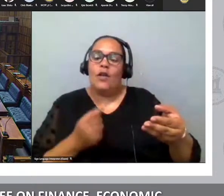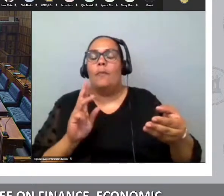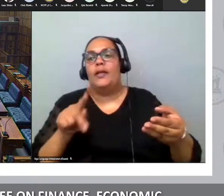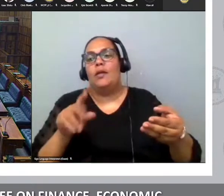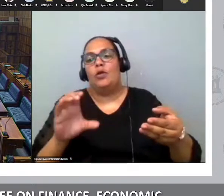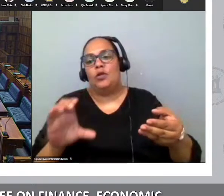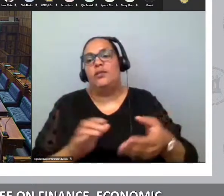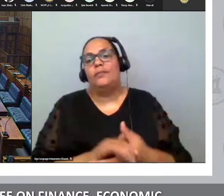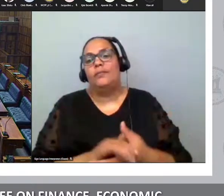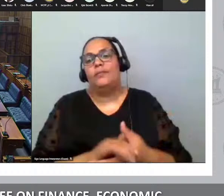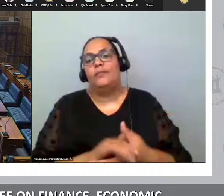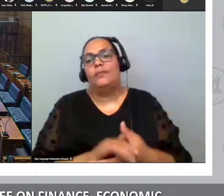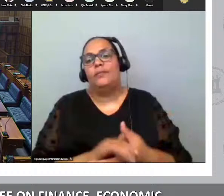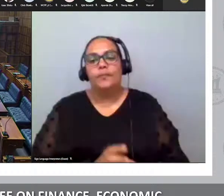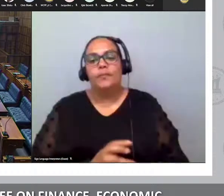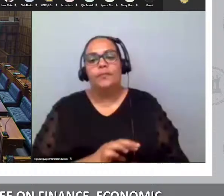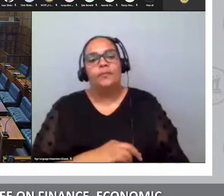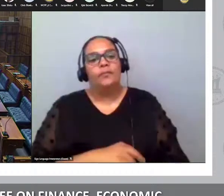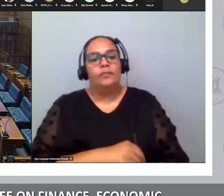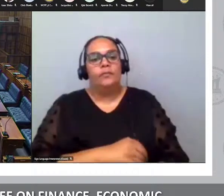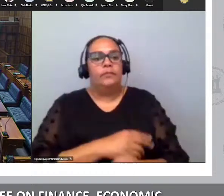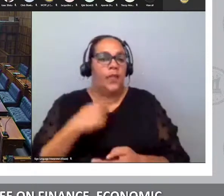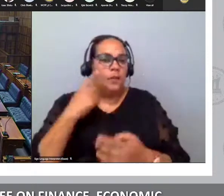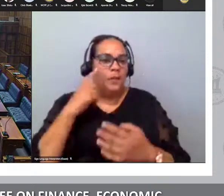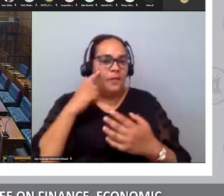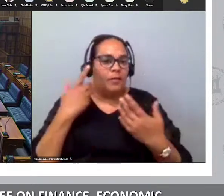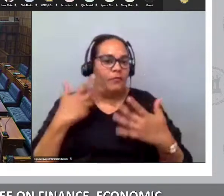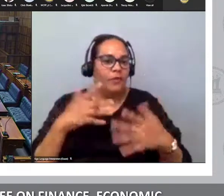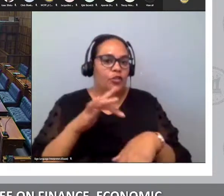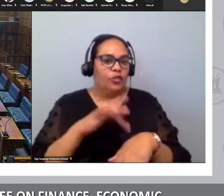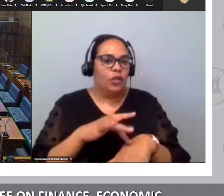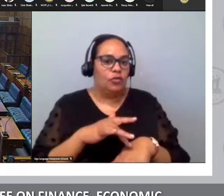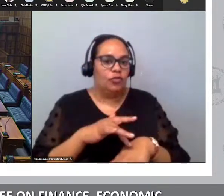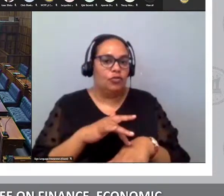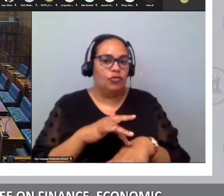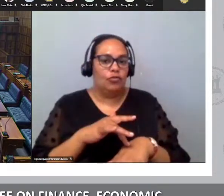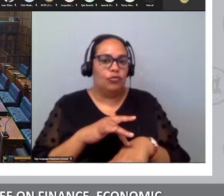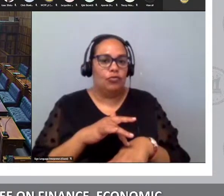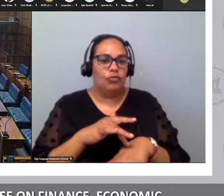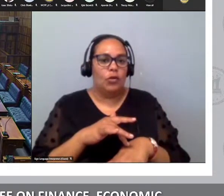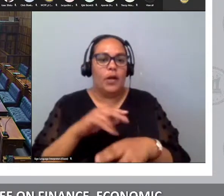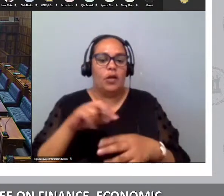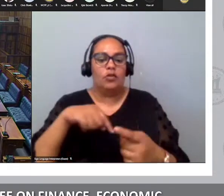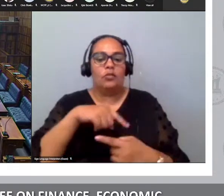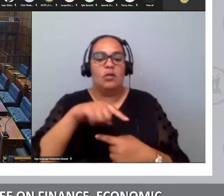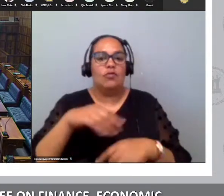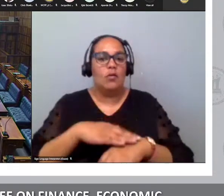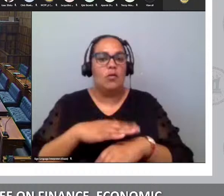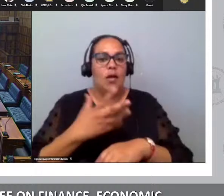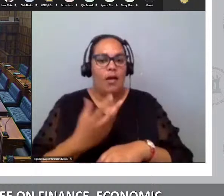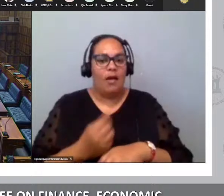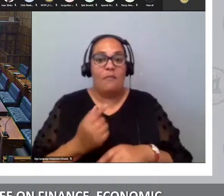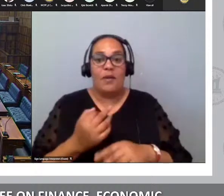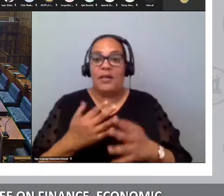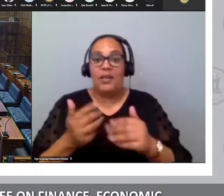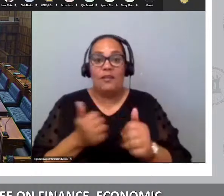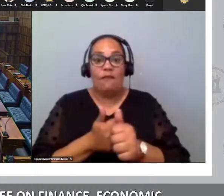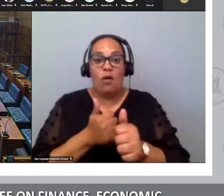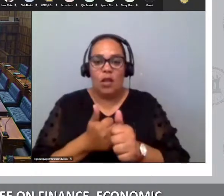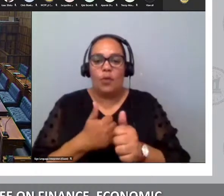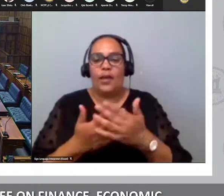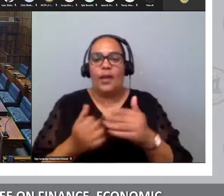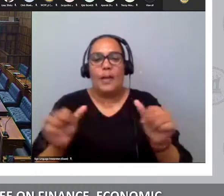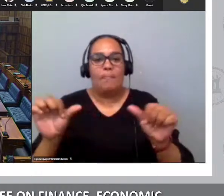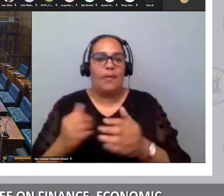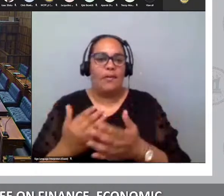PWC um I think I've touched on the the turnaround time I think if there is any follow-ups we can come back